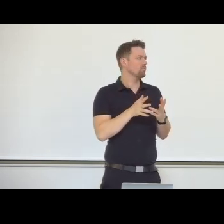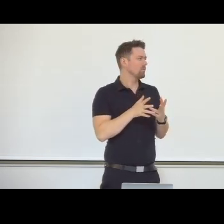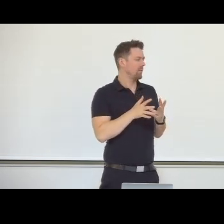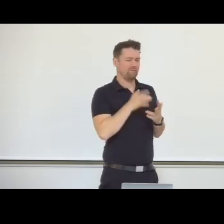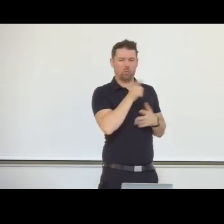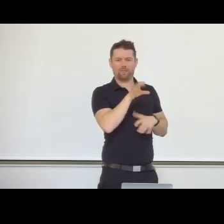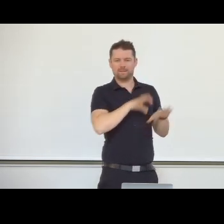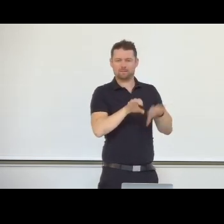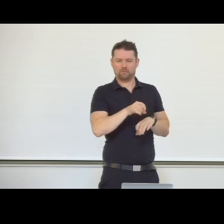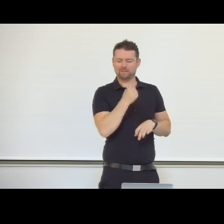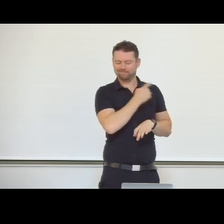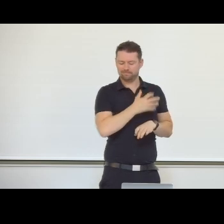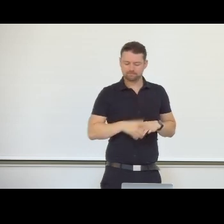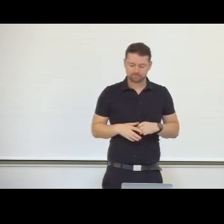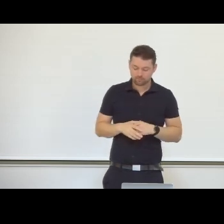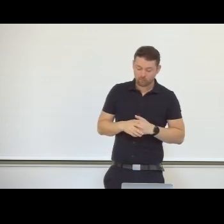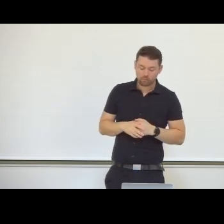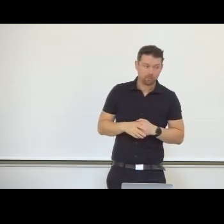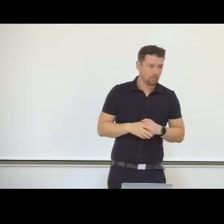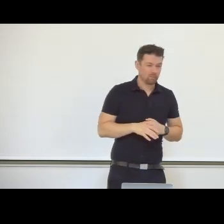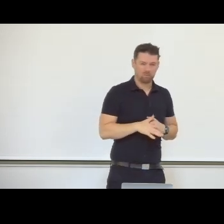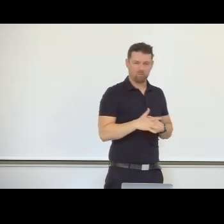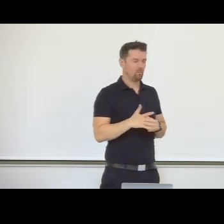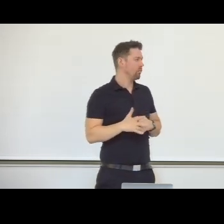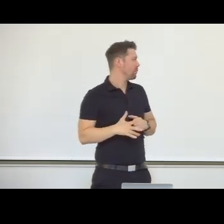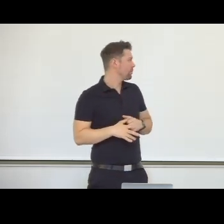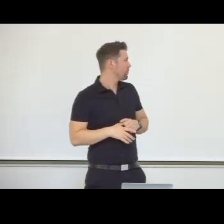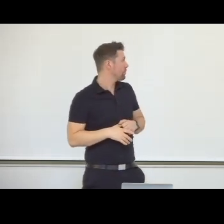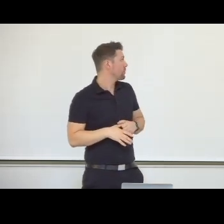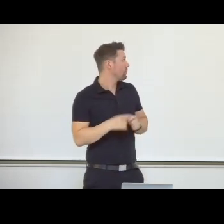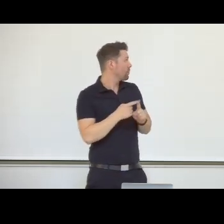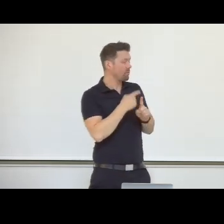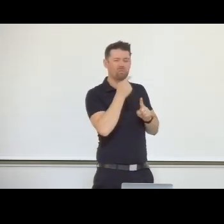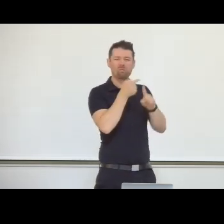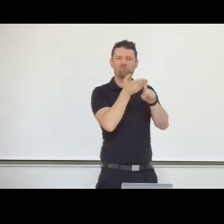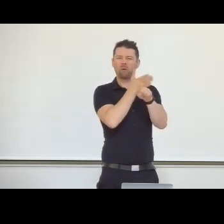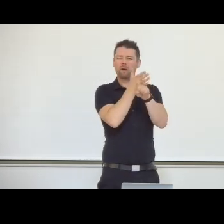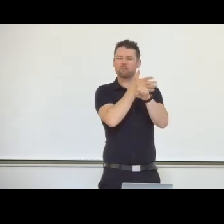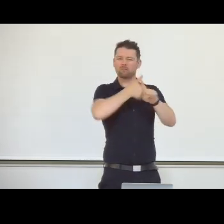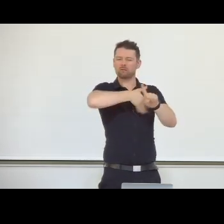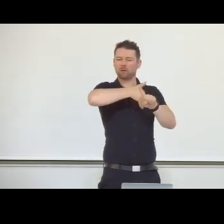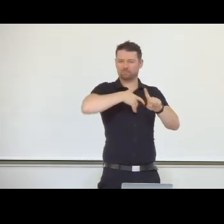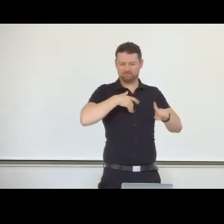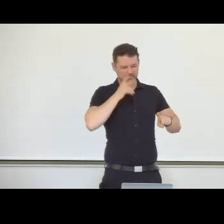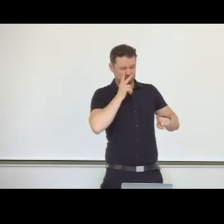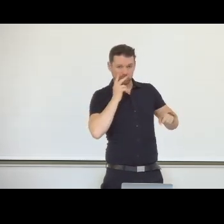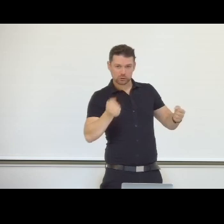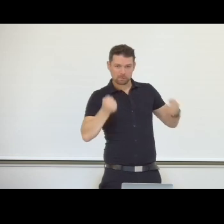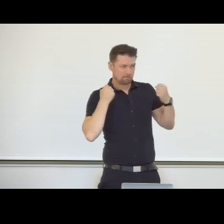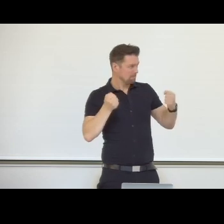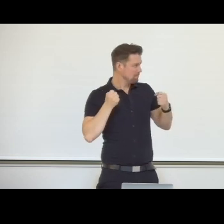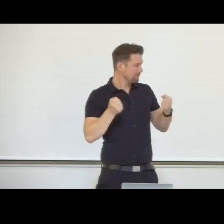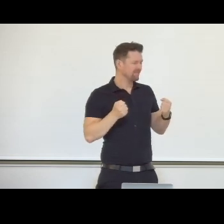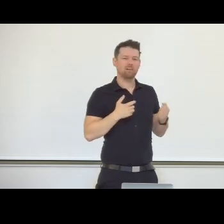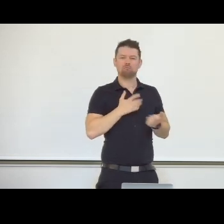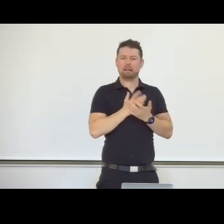this experiment. And just behind, you can imagine our gym. And it looks like it was set up for a VO2